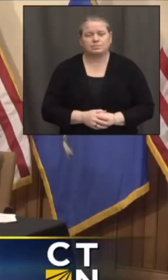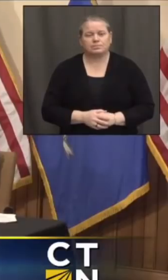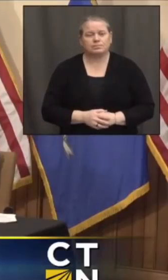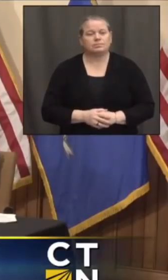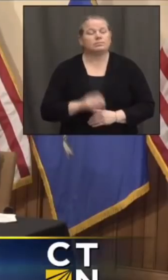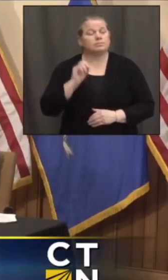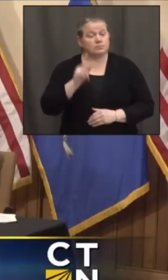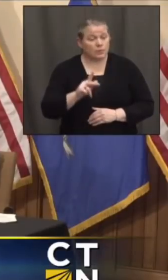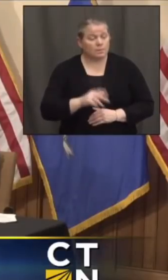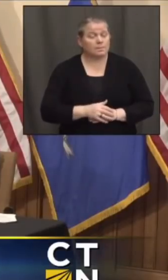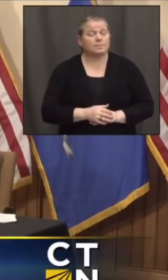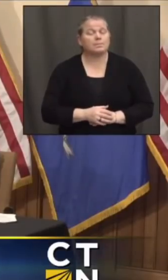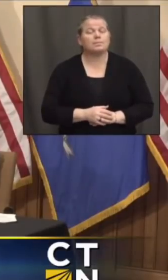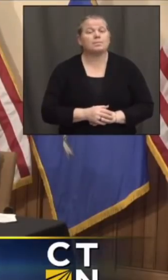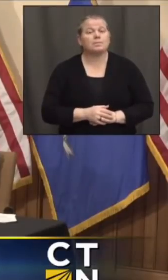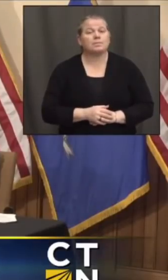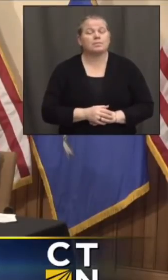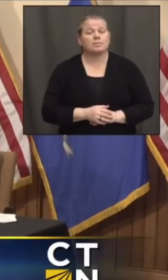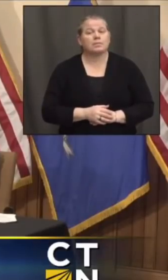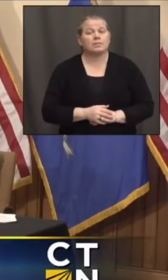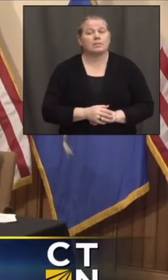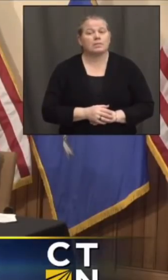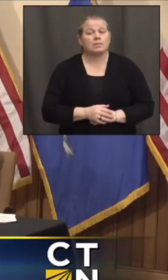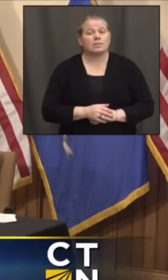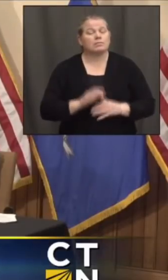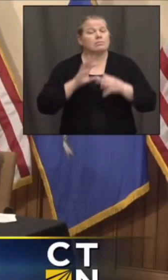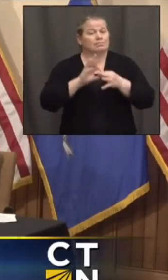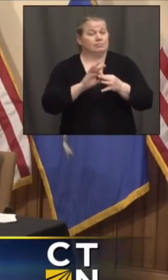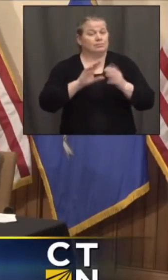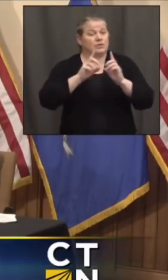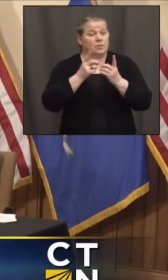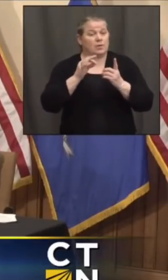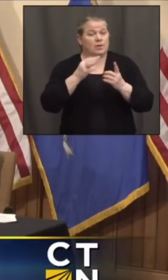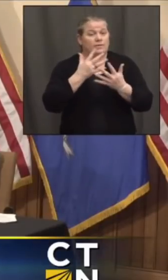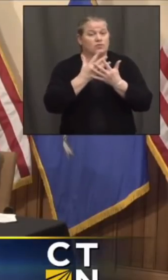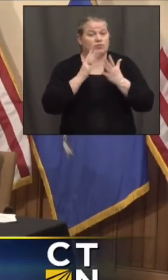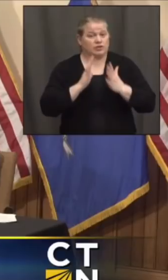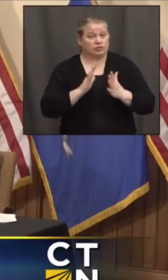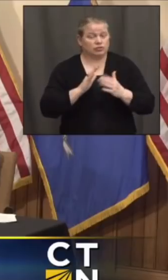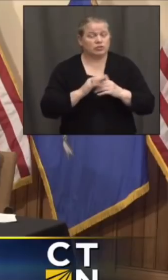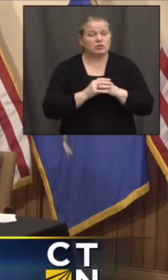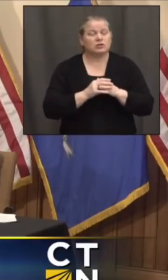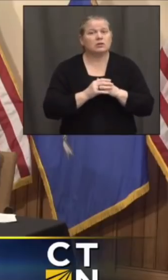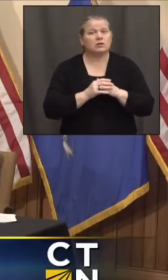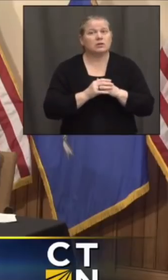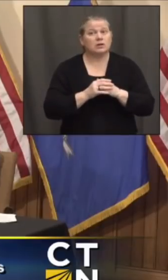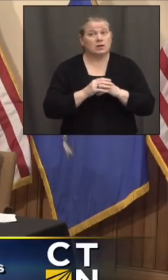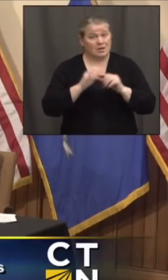And also following up on the Department of Correction, as an employer, can the state mandate its workers get